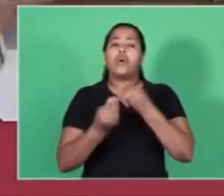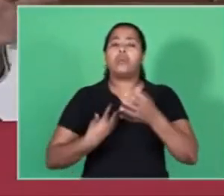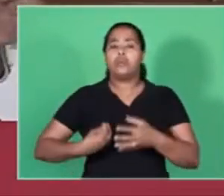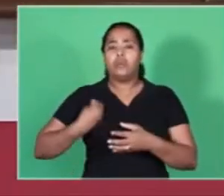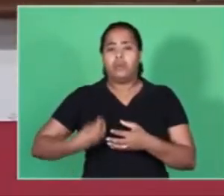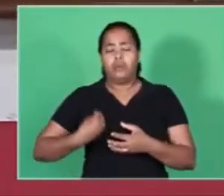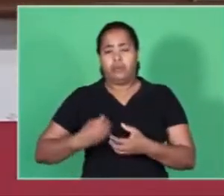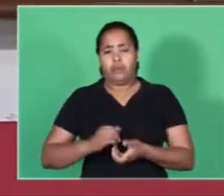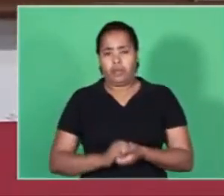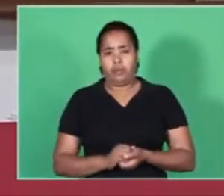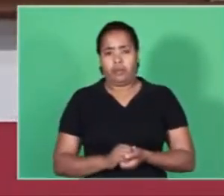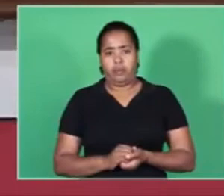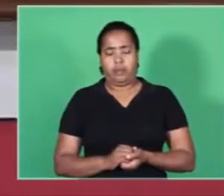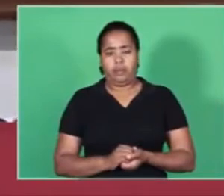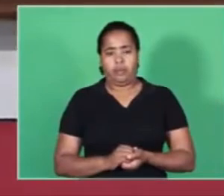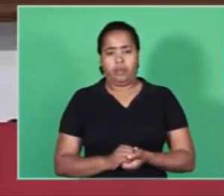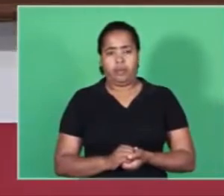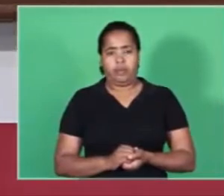Where are we?